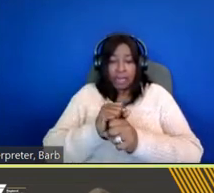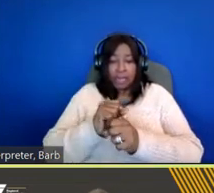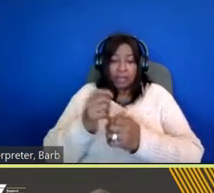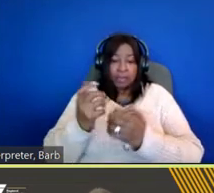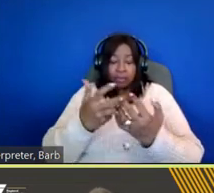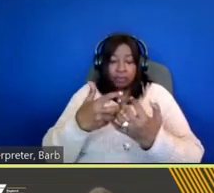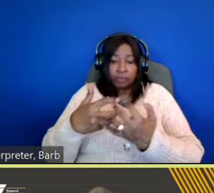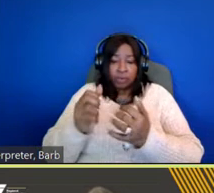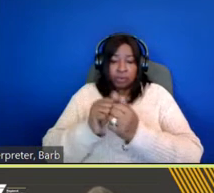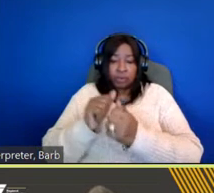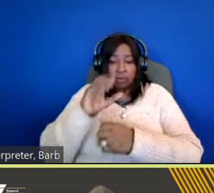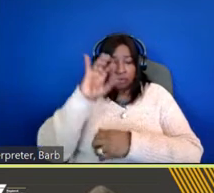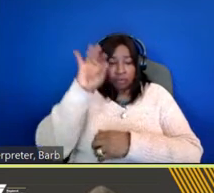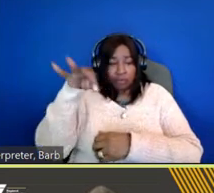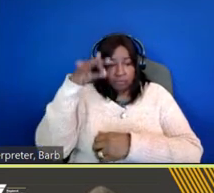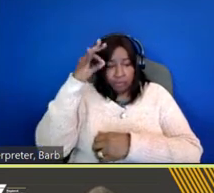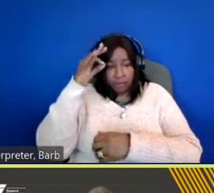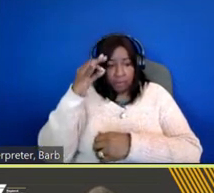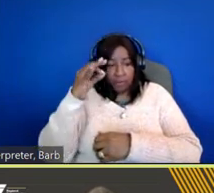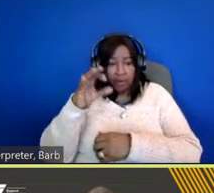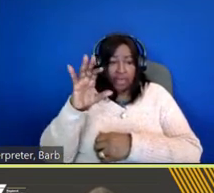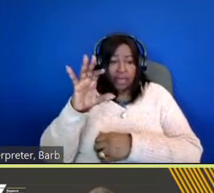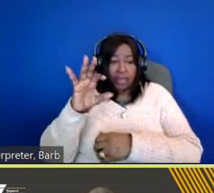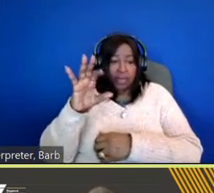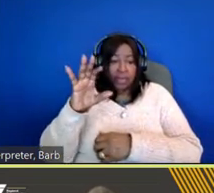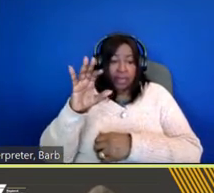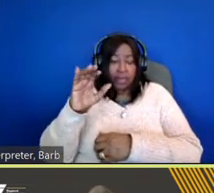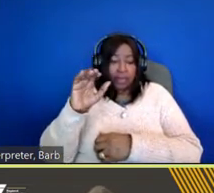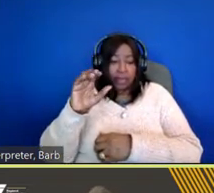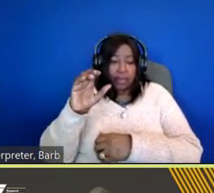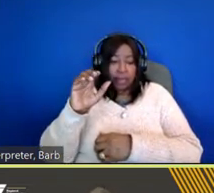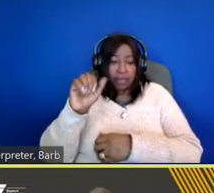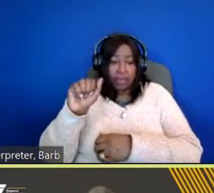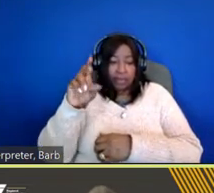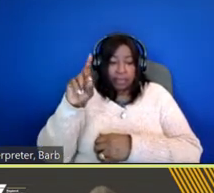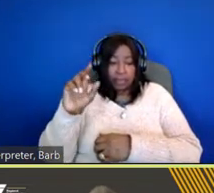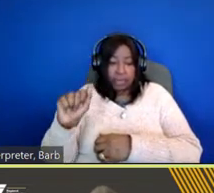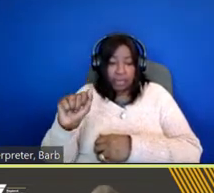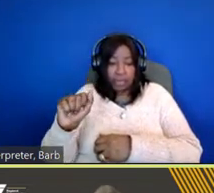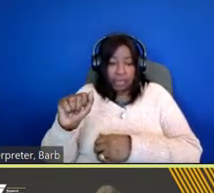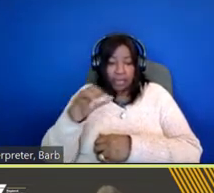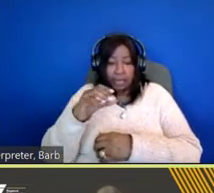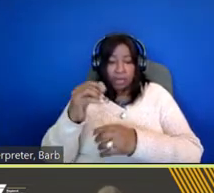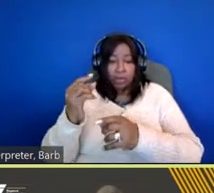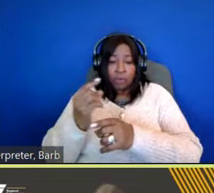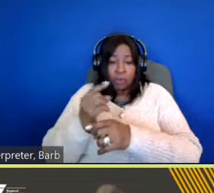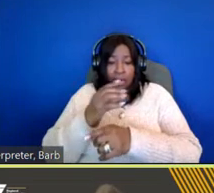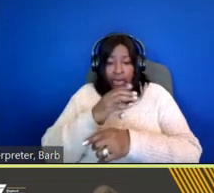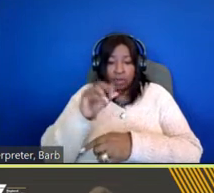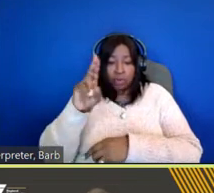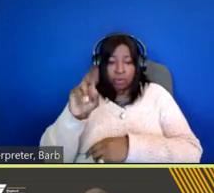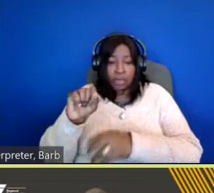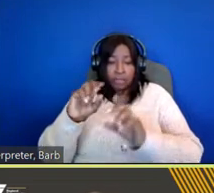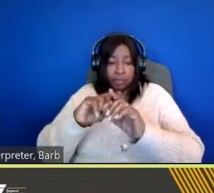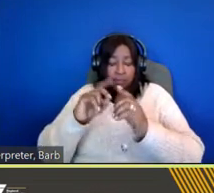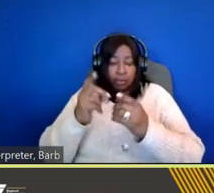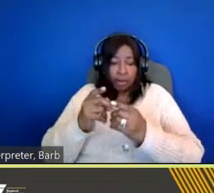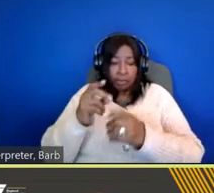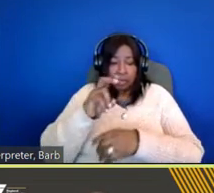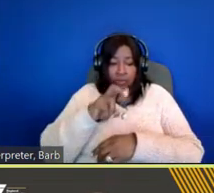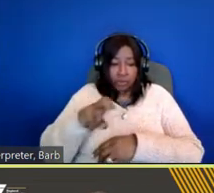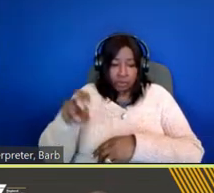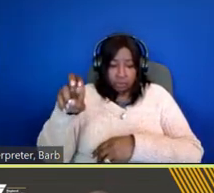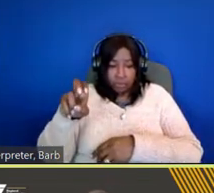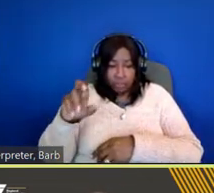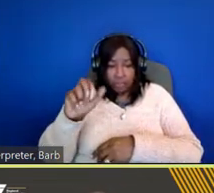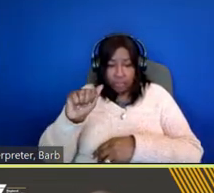Americans with Disabilities Act, as well as the U.S. Department of Transportation ADA regulations. We follow